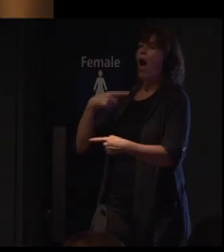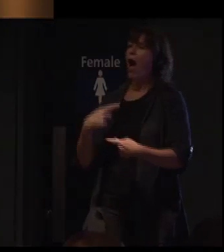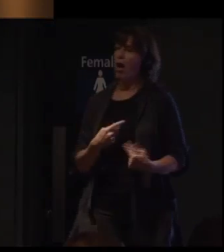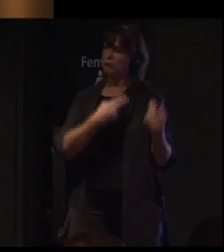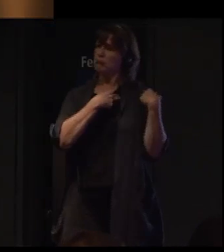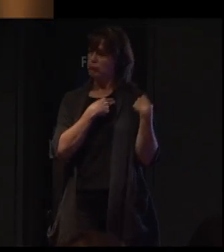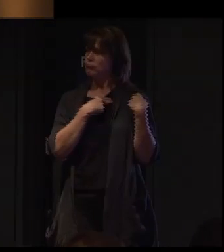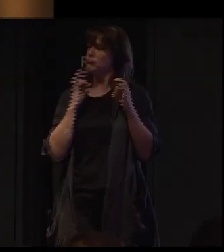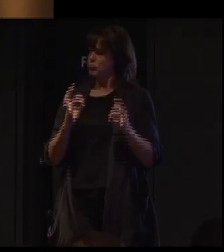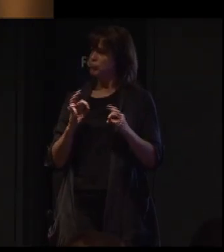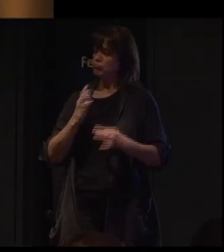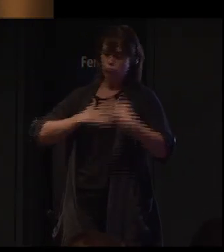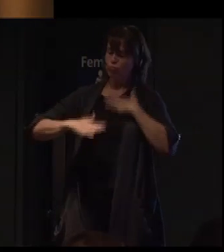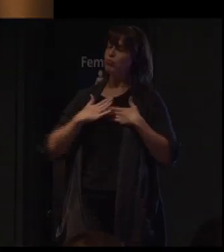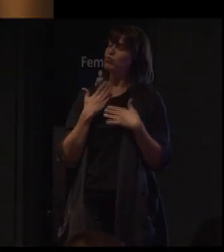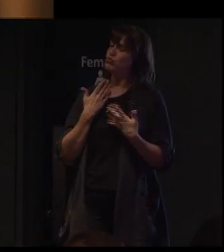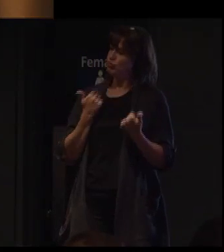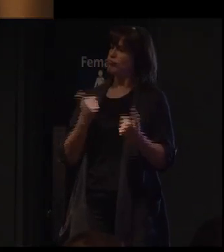way.